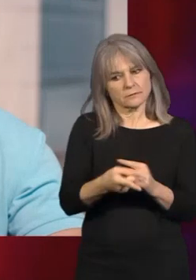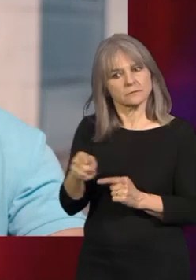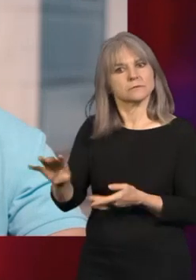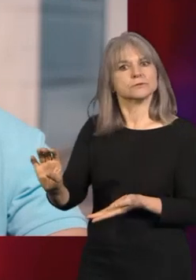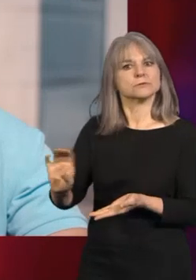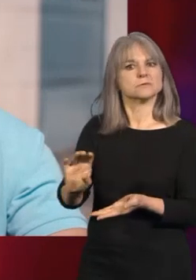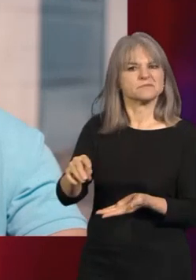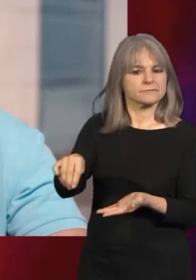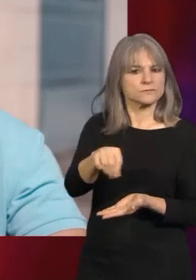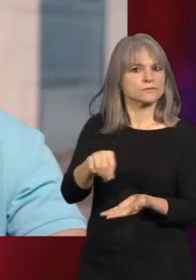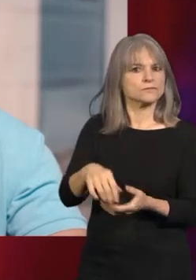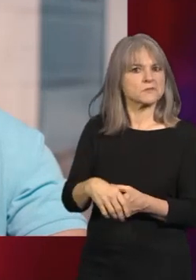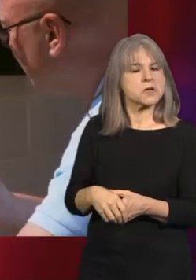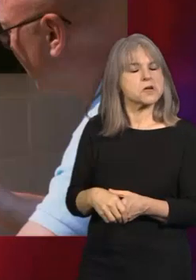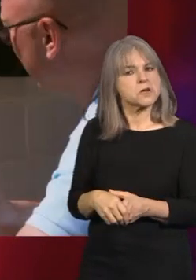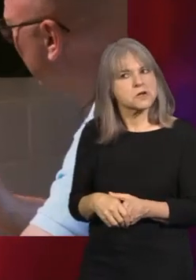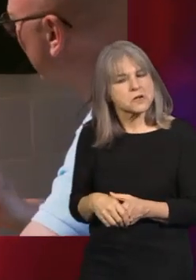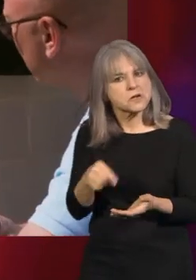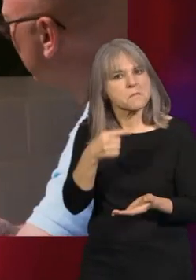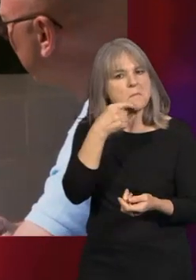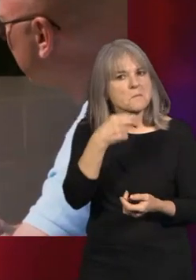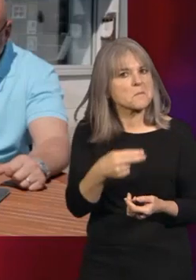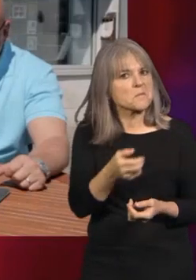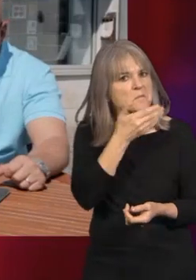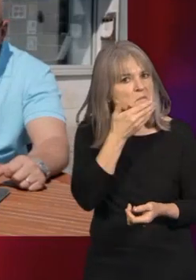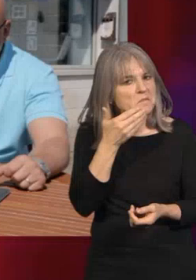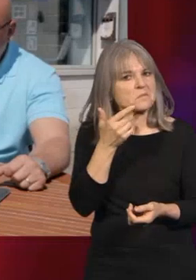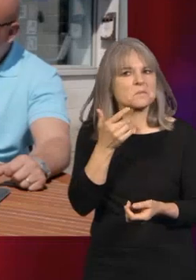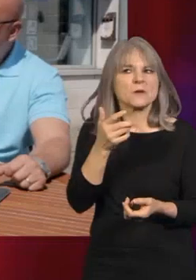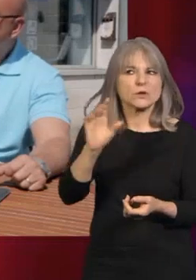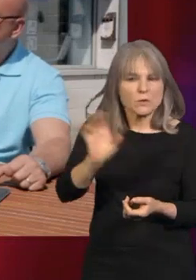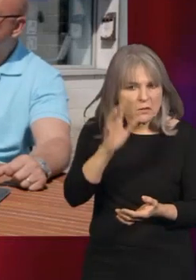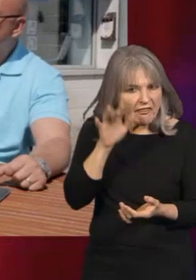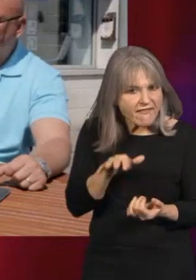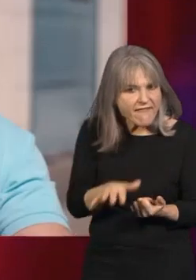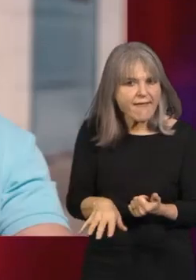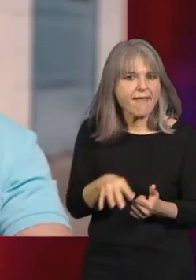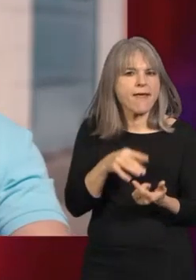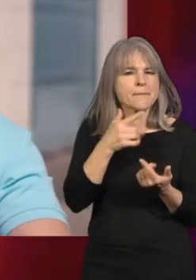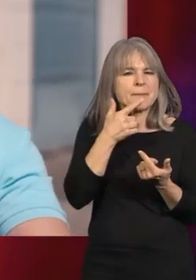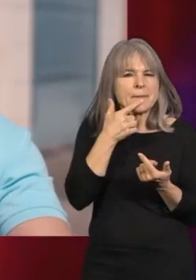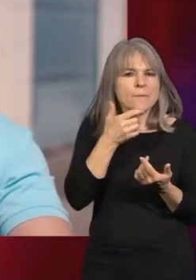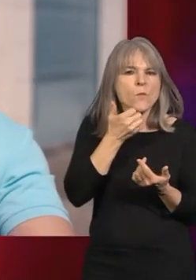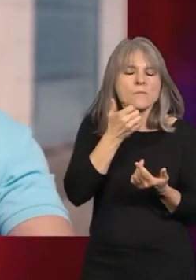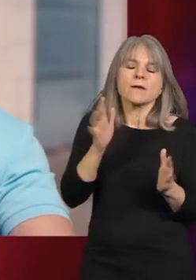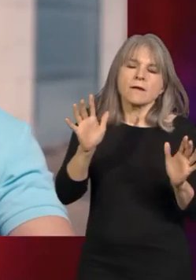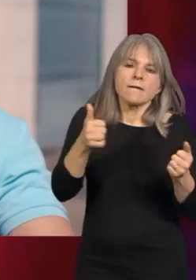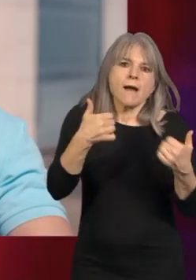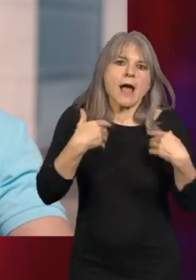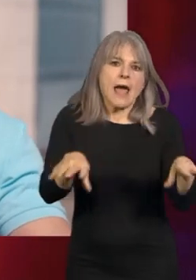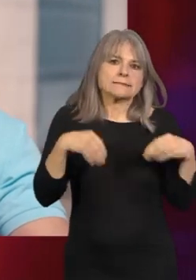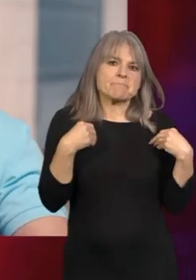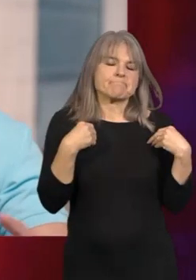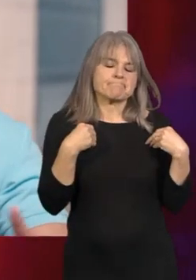It's got subtlety, but it's definitely got saltiness. I accept that your seaweed can give a